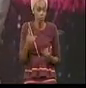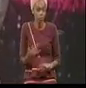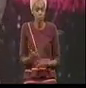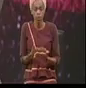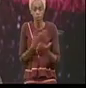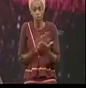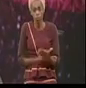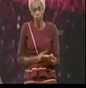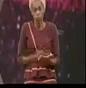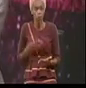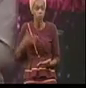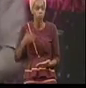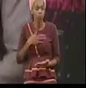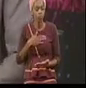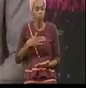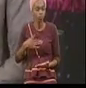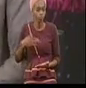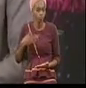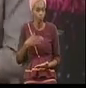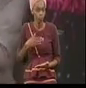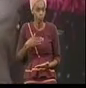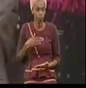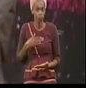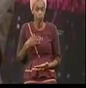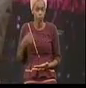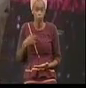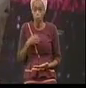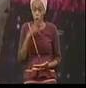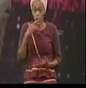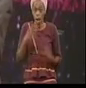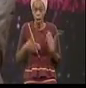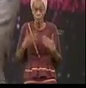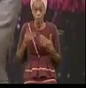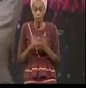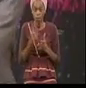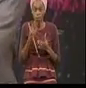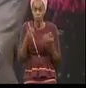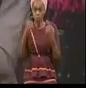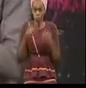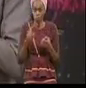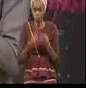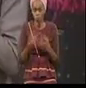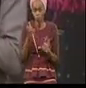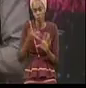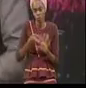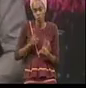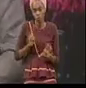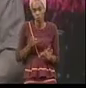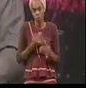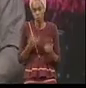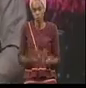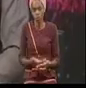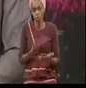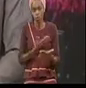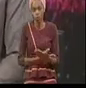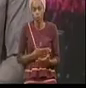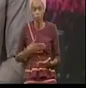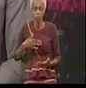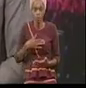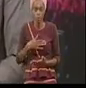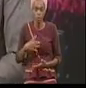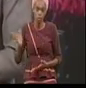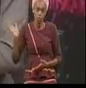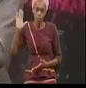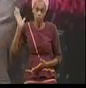pleased for you to have come and join us this morning. We want to know you better. So we request that you please raise up your hand wherever you